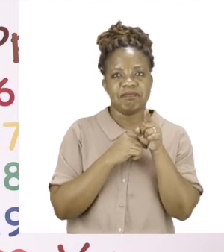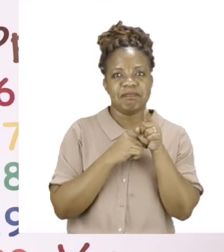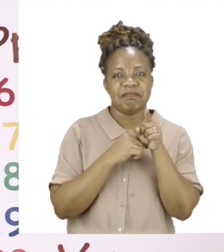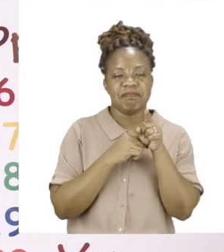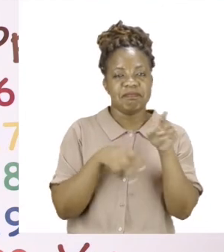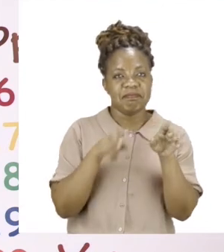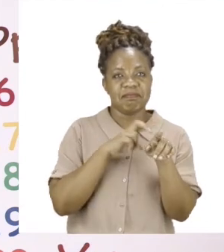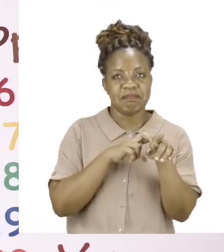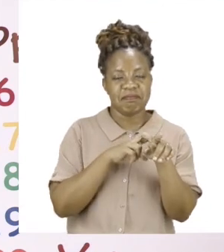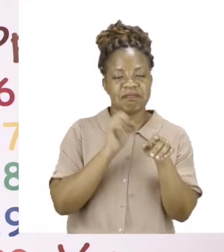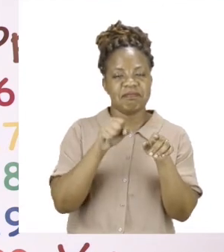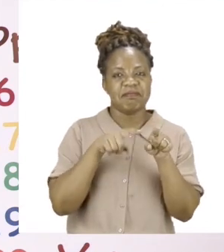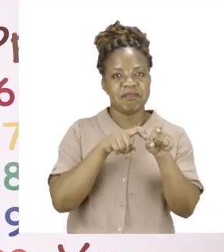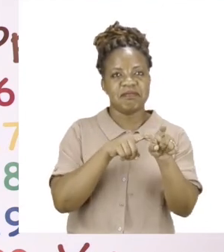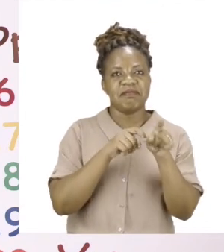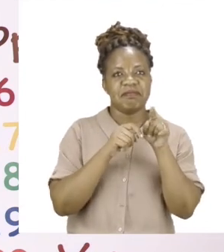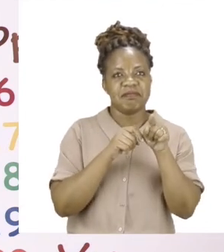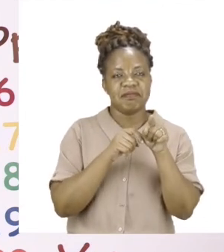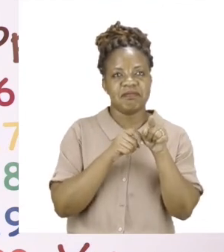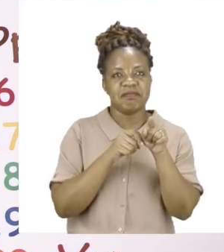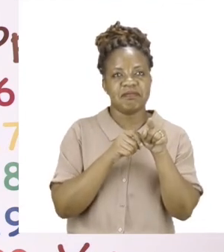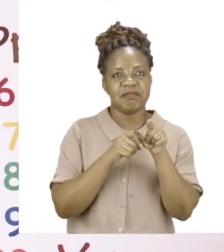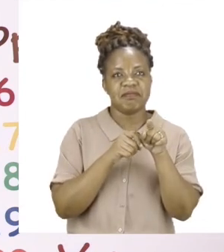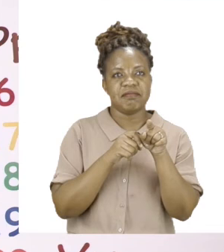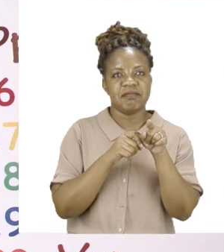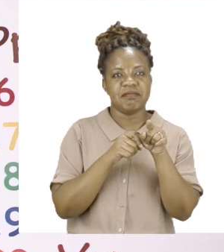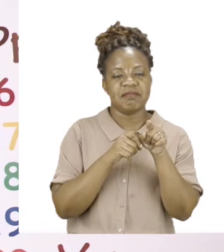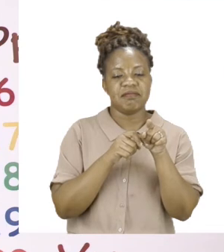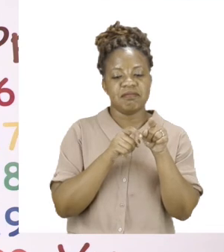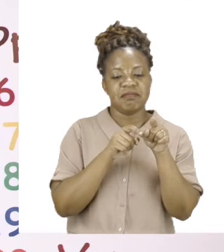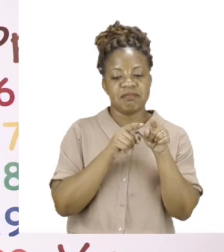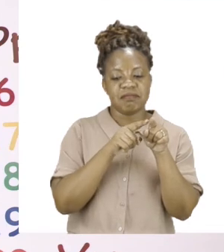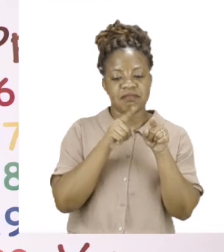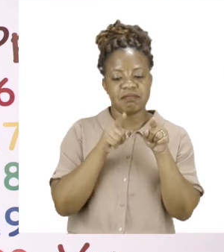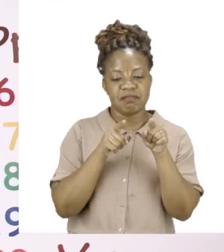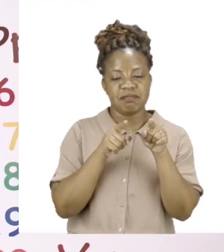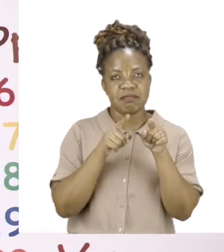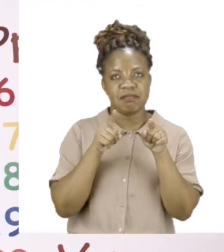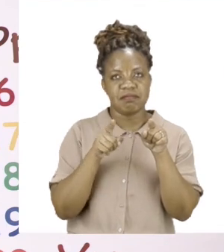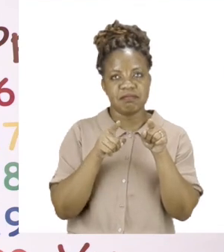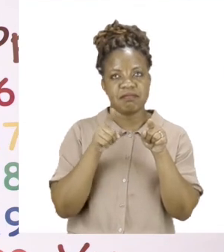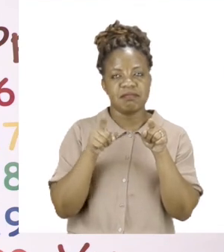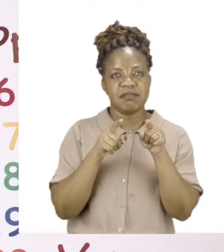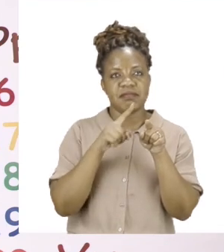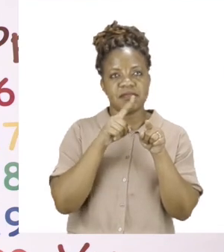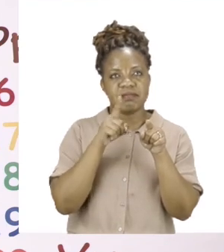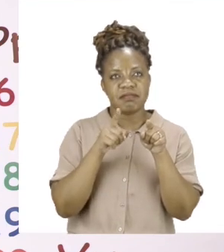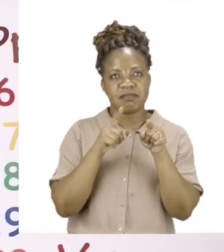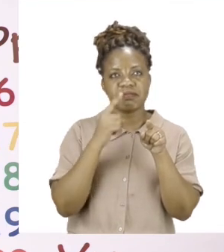ready? Let's go. Remember, we are looping to the next one. Let's go.